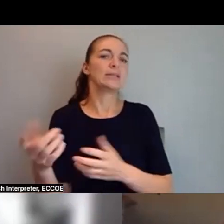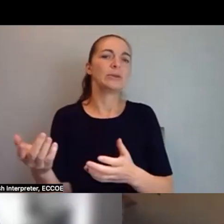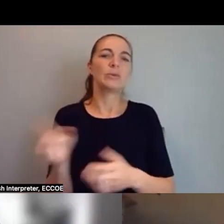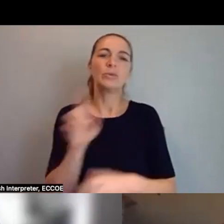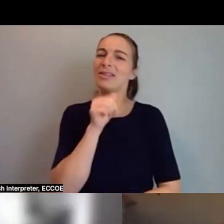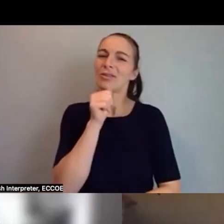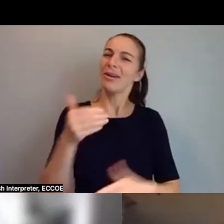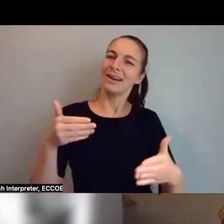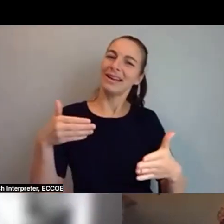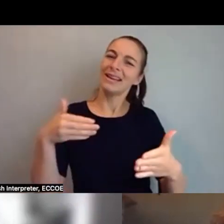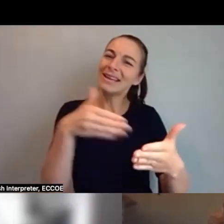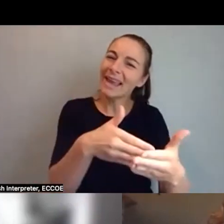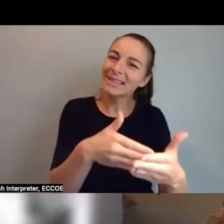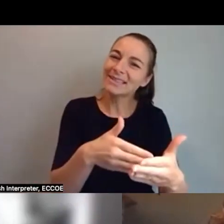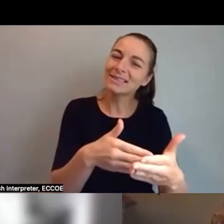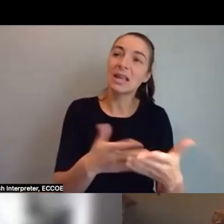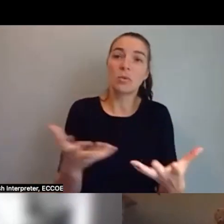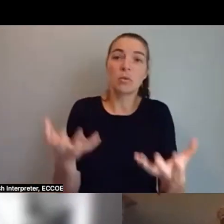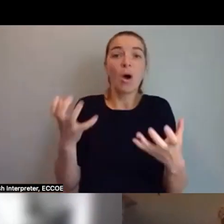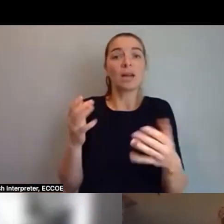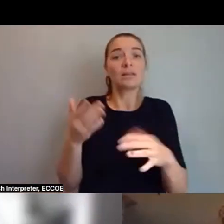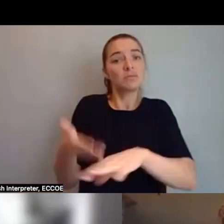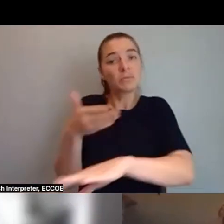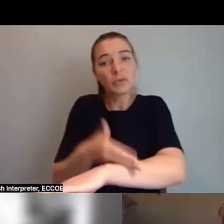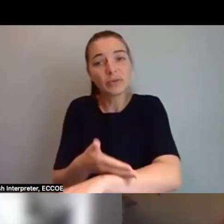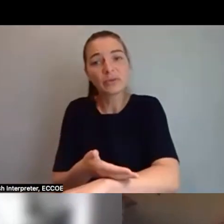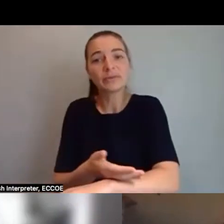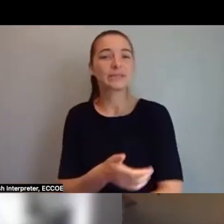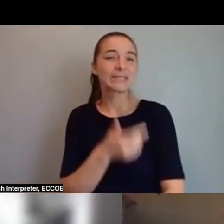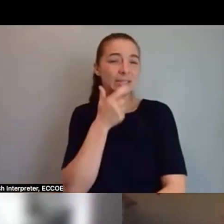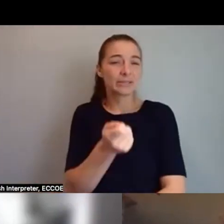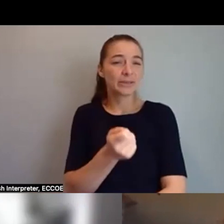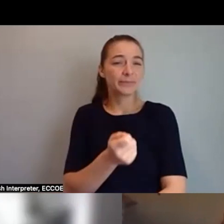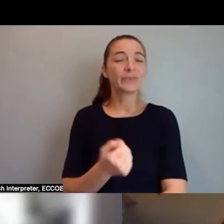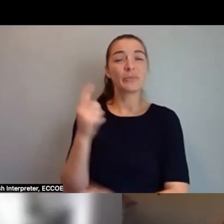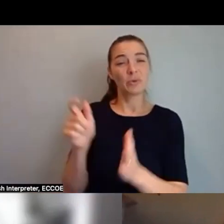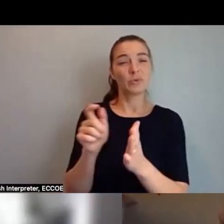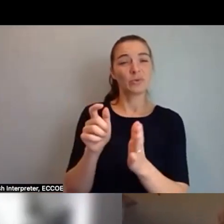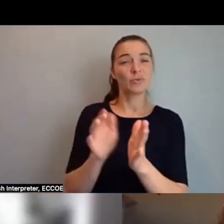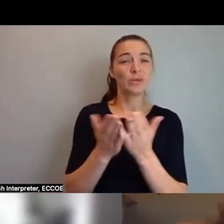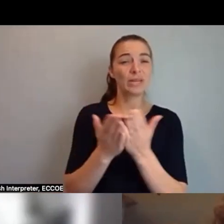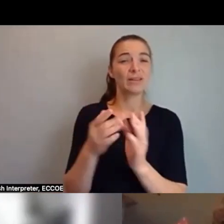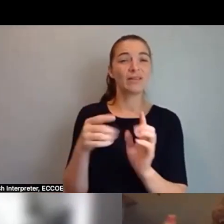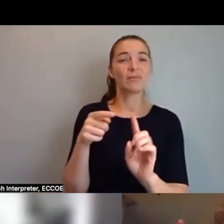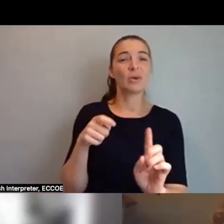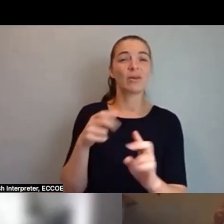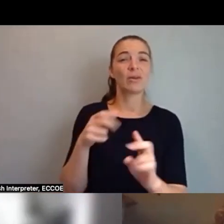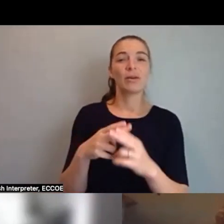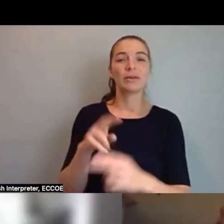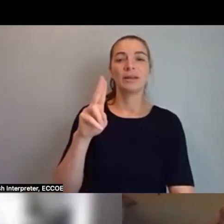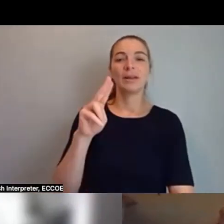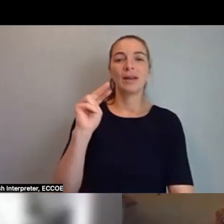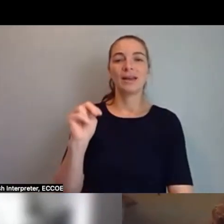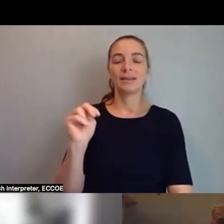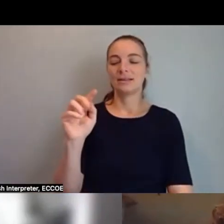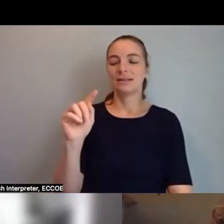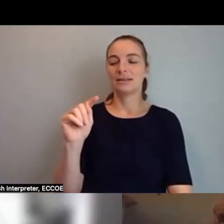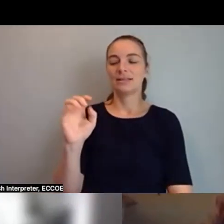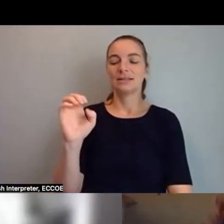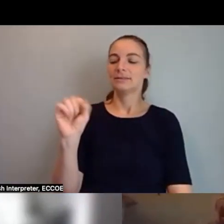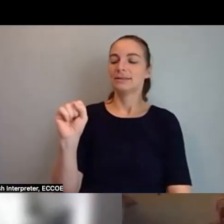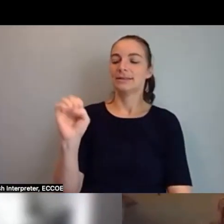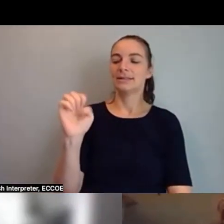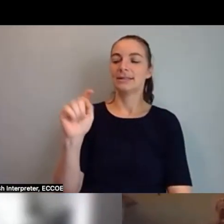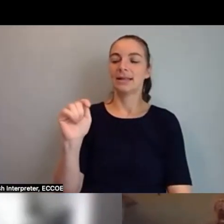I don't know, Eva Mackey, I've been reading from Unsettled Expectations, these like expectations, these settler expectations.